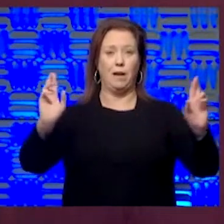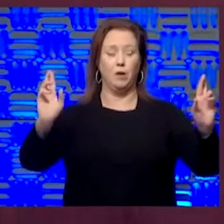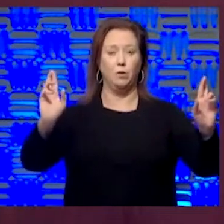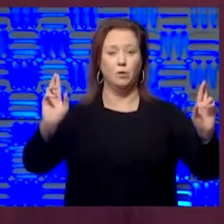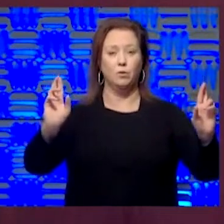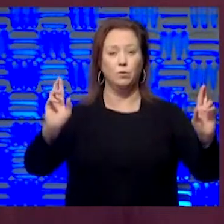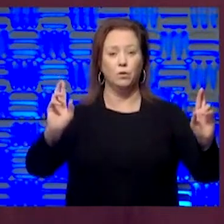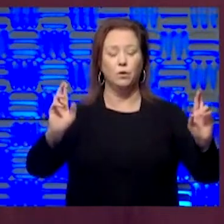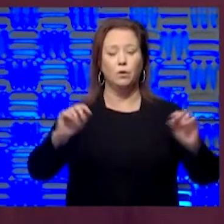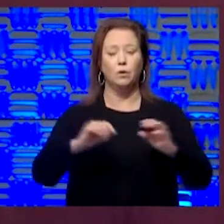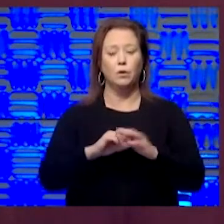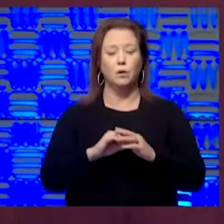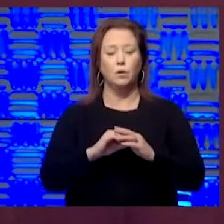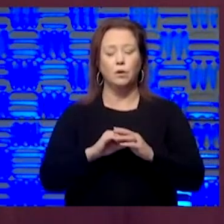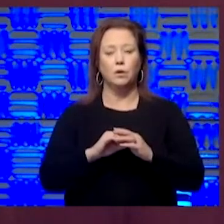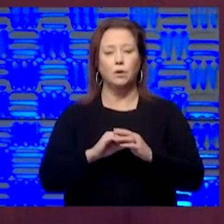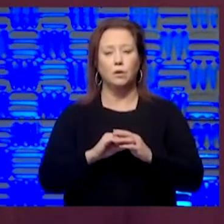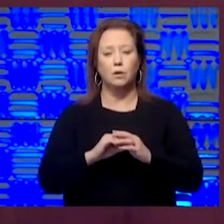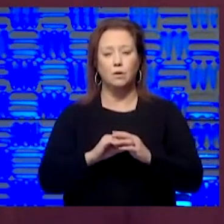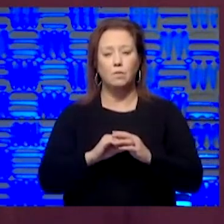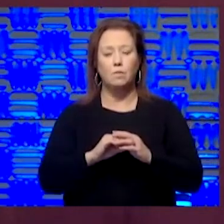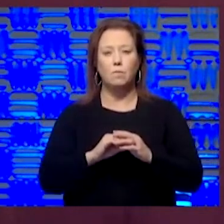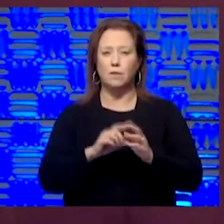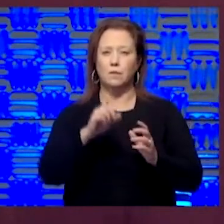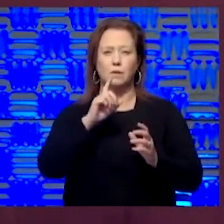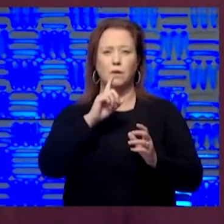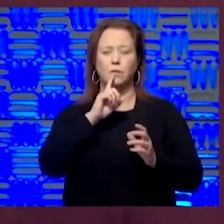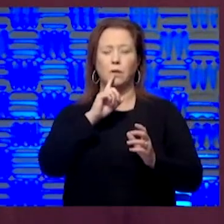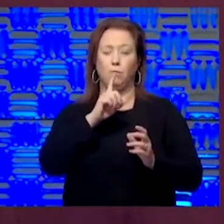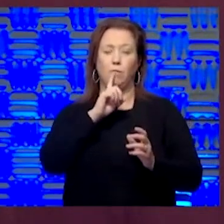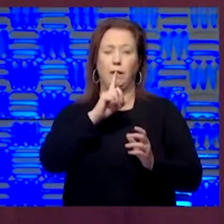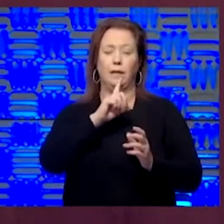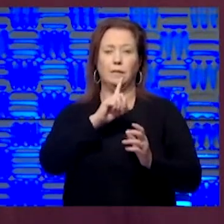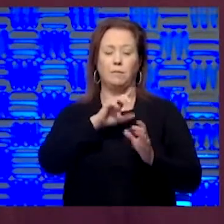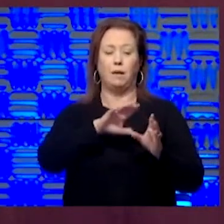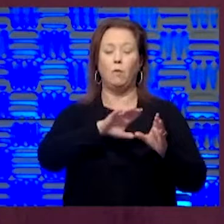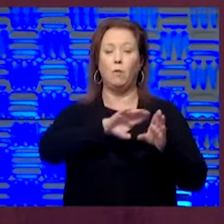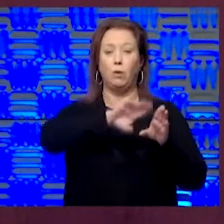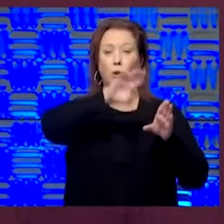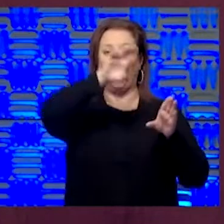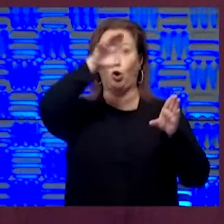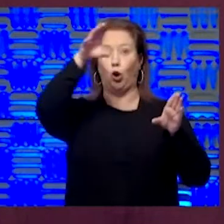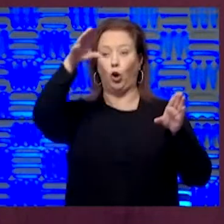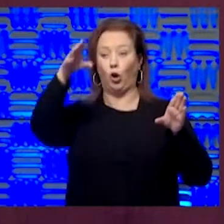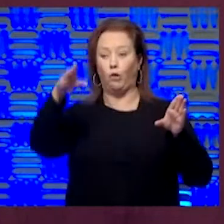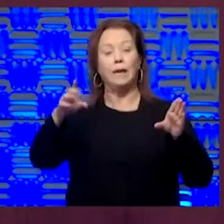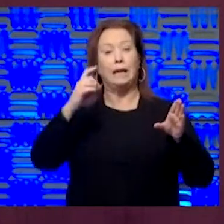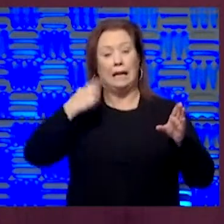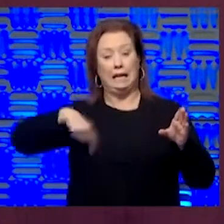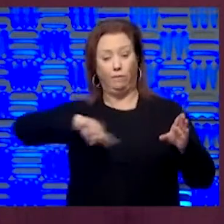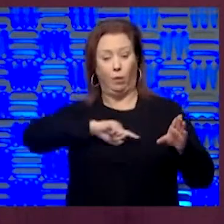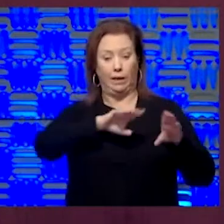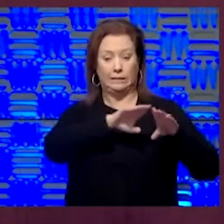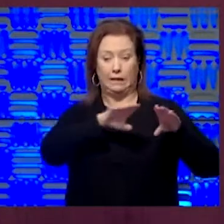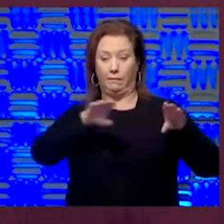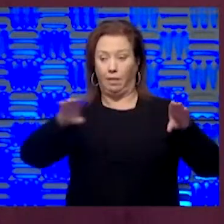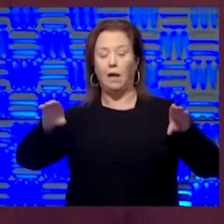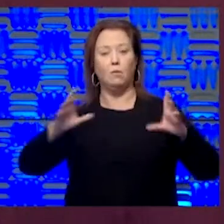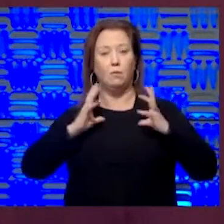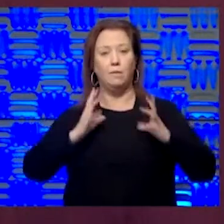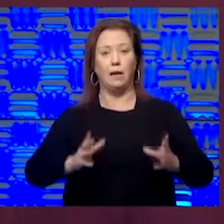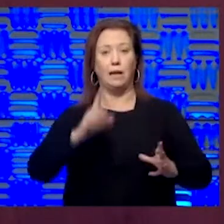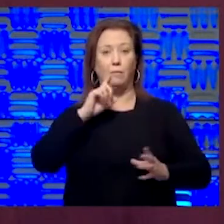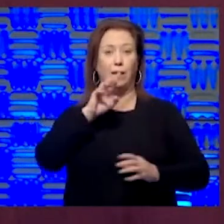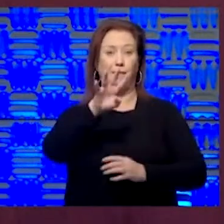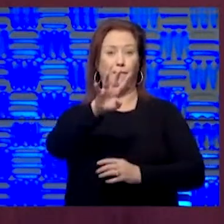I will also say it's all about where you are on a curve. And if the curve stays flattened, we're going to be fine. If we get up to 400 or 800